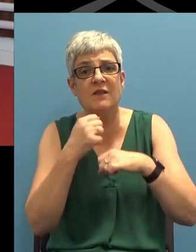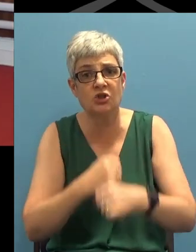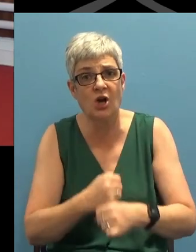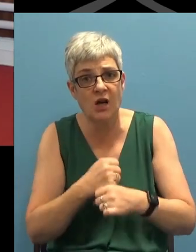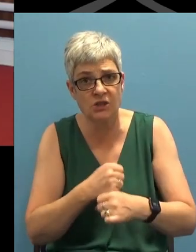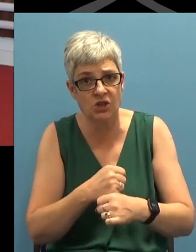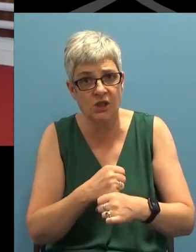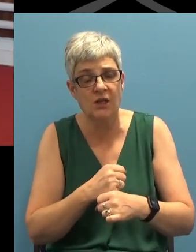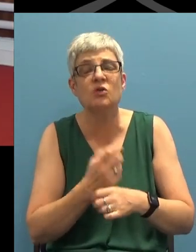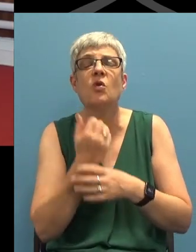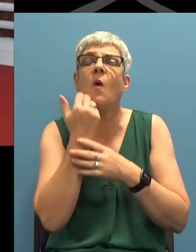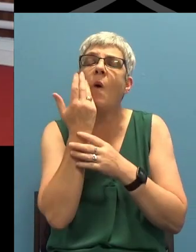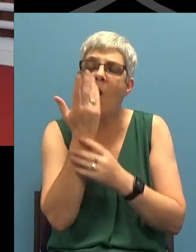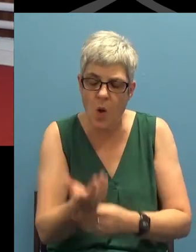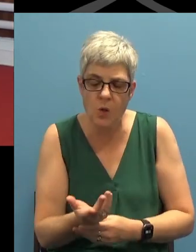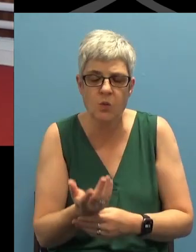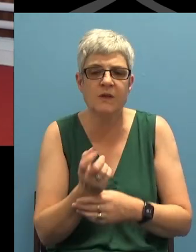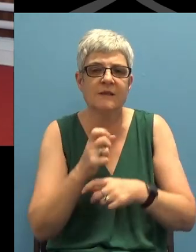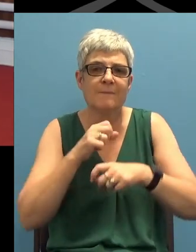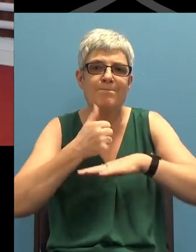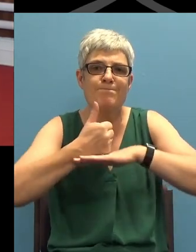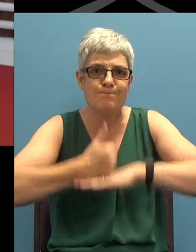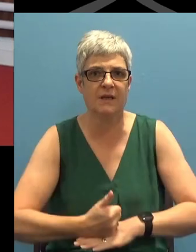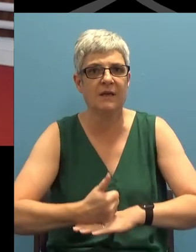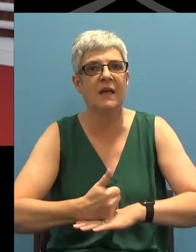is always to be rooted in compassion.